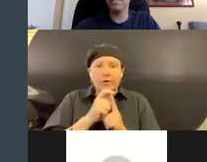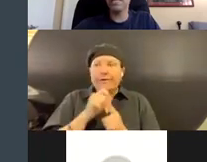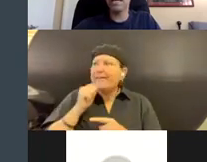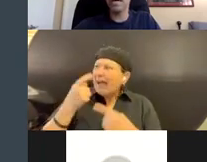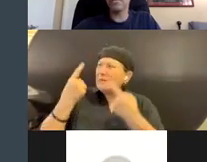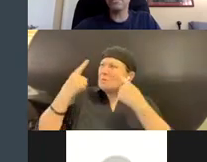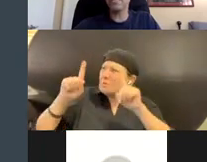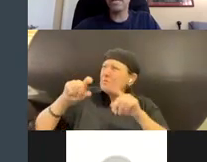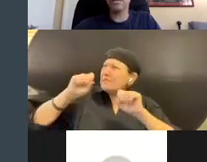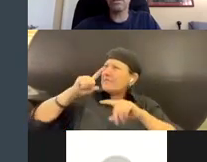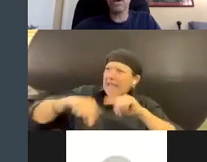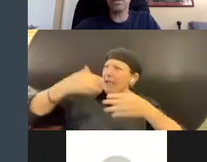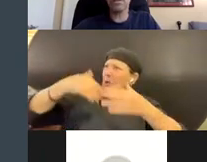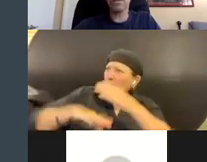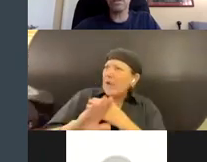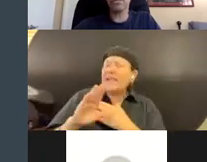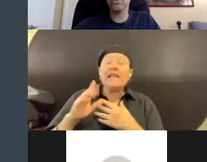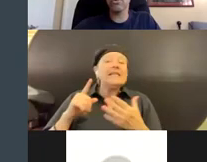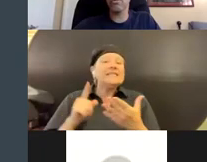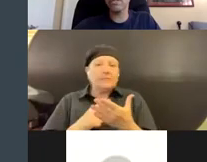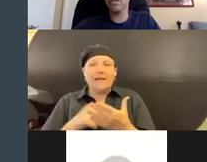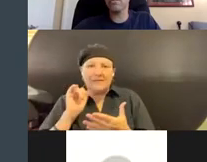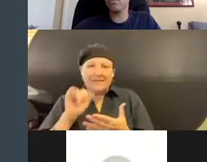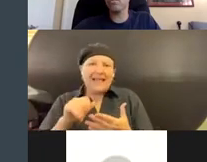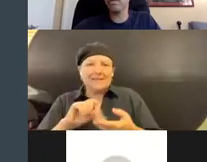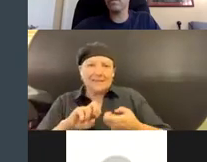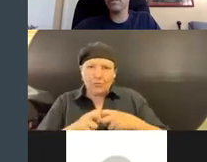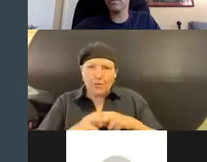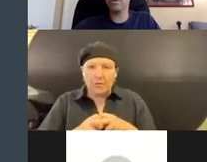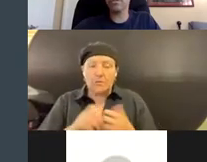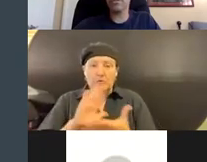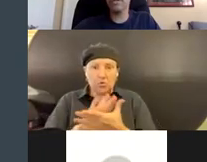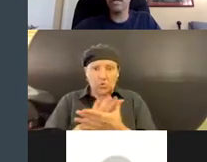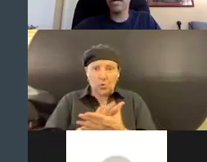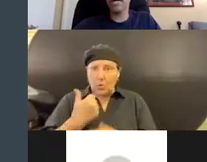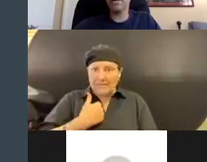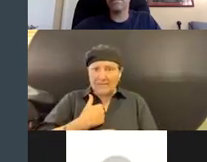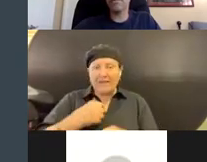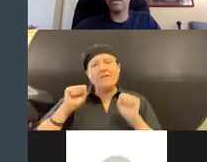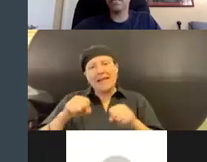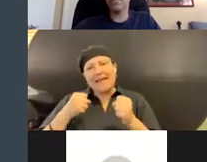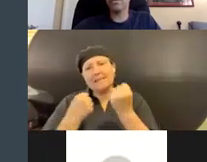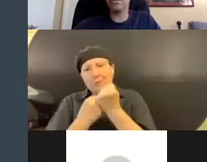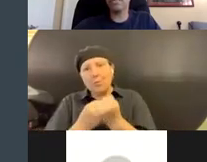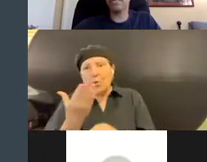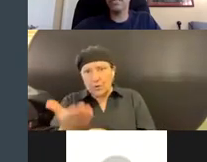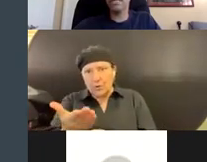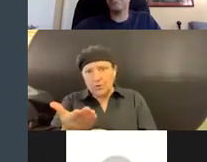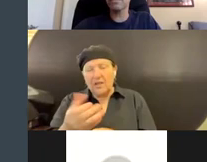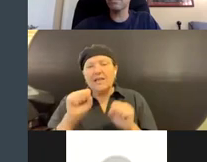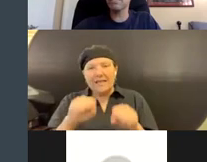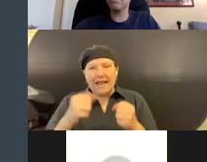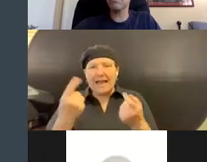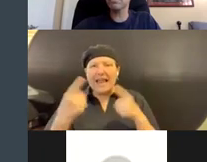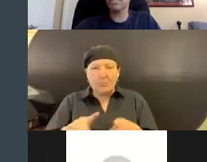in. Things like that, you know, either the school or myself will be able to support you, and we can get it done pretty quickly. If